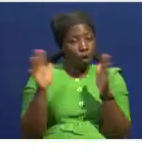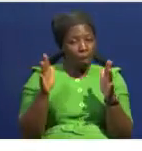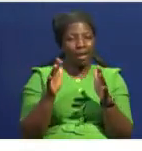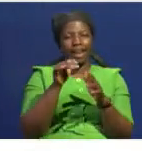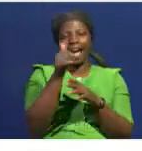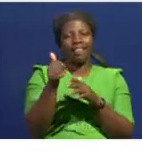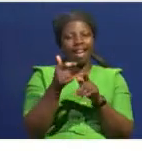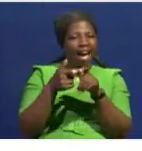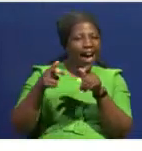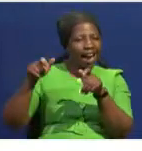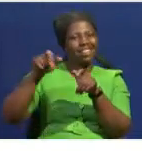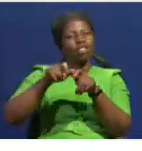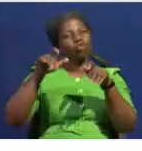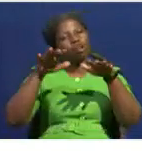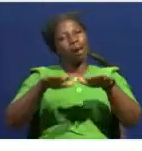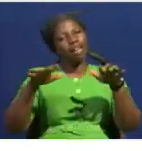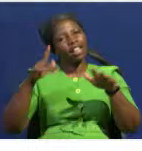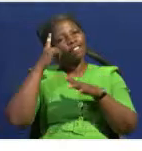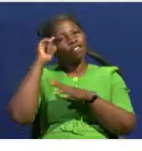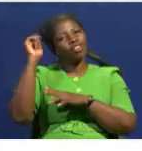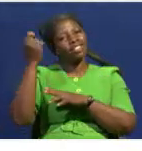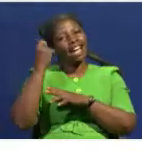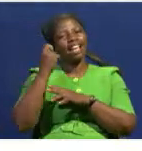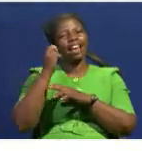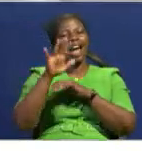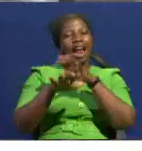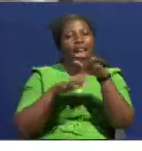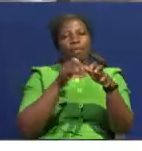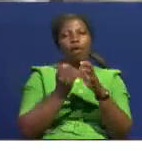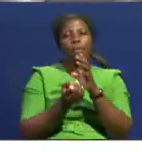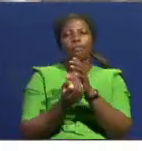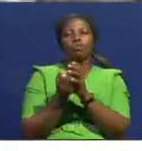additional niche markets for Kenyan livestock products.